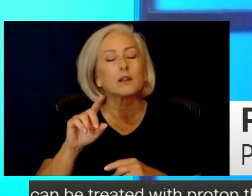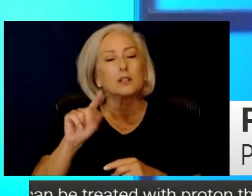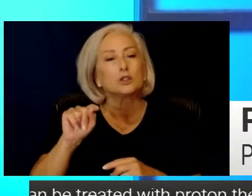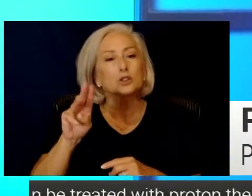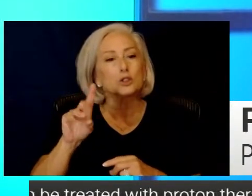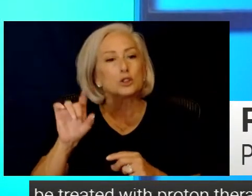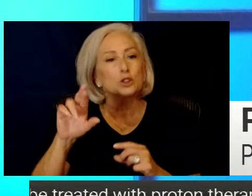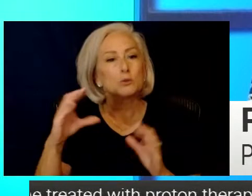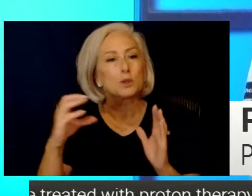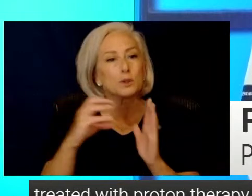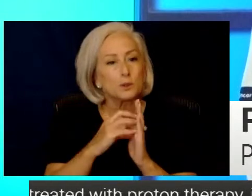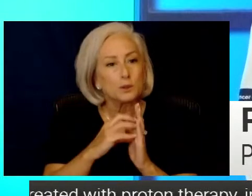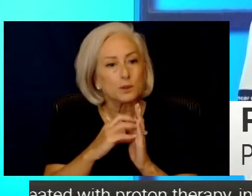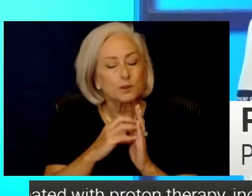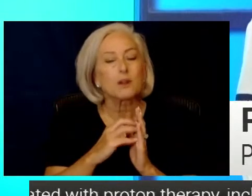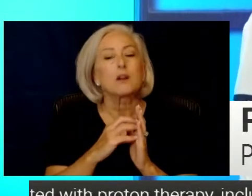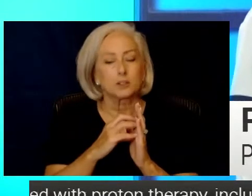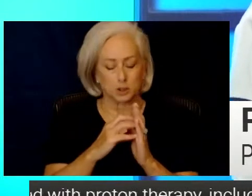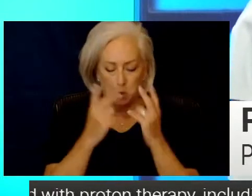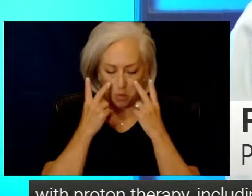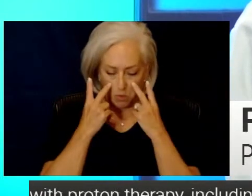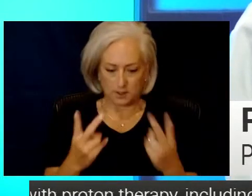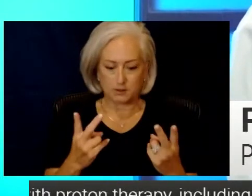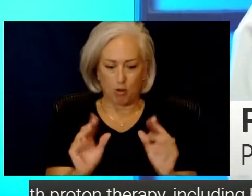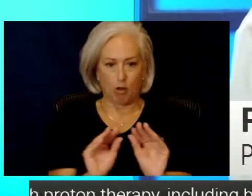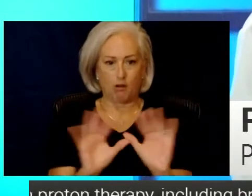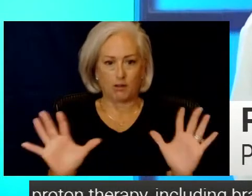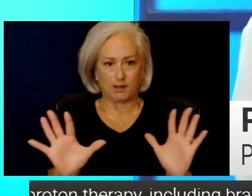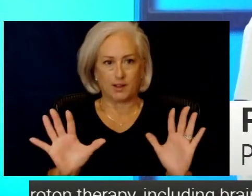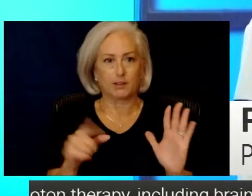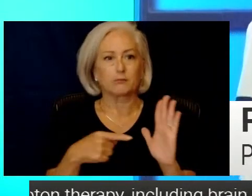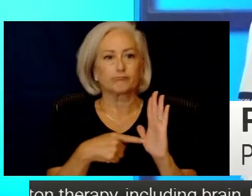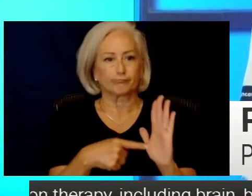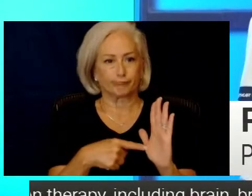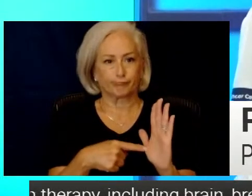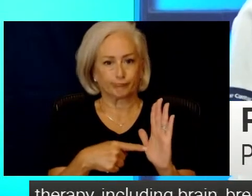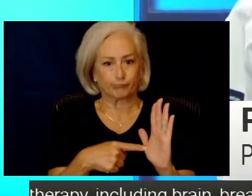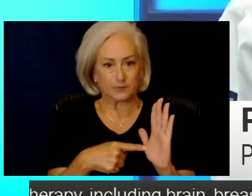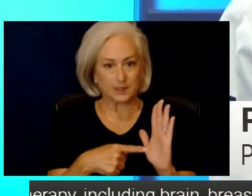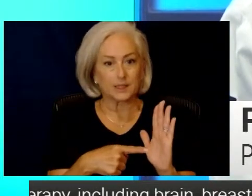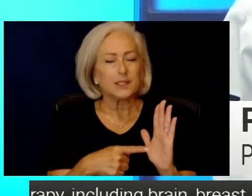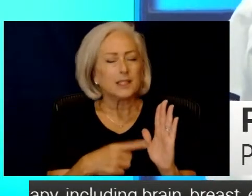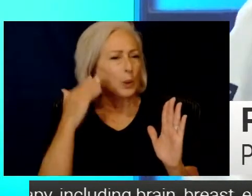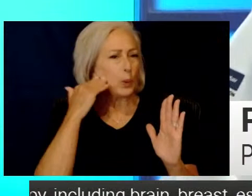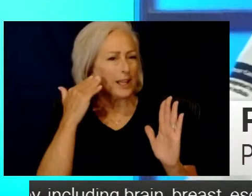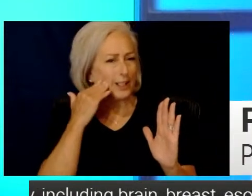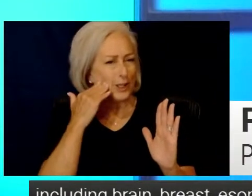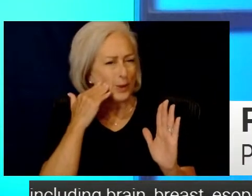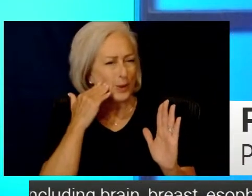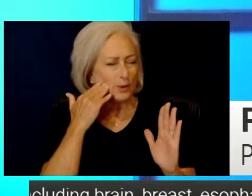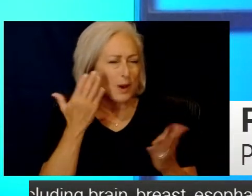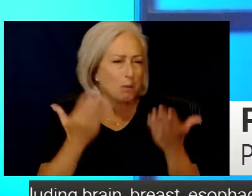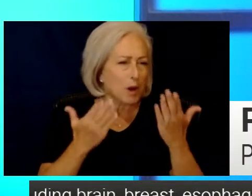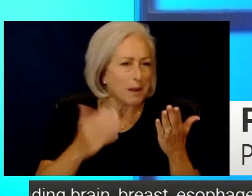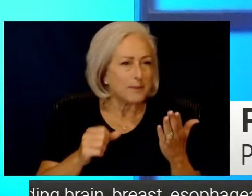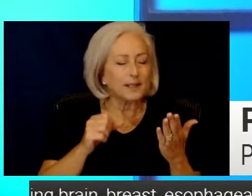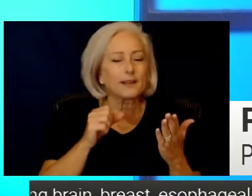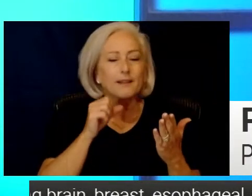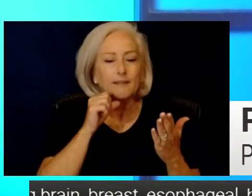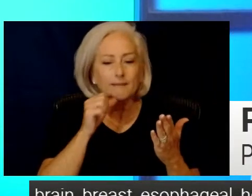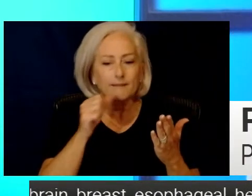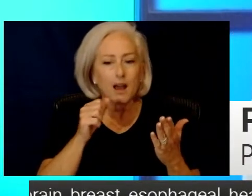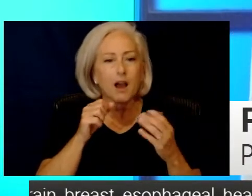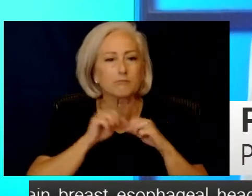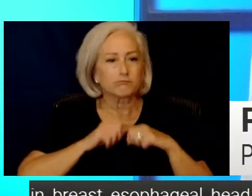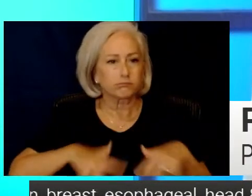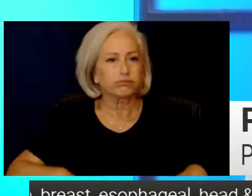MRI and CT scan. So we really knew up front that it was likely to be a benign meningioma, and it was hitting her nerves. And so she had